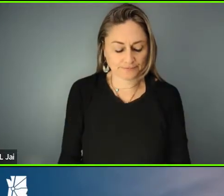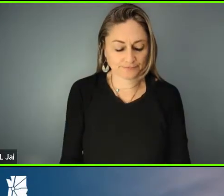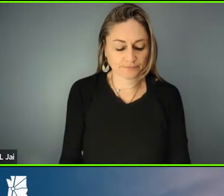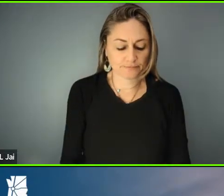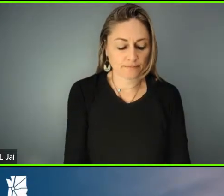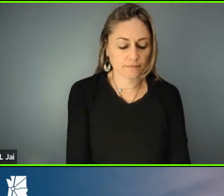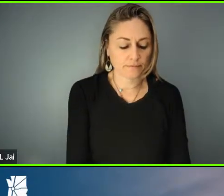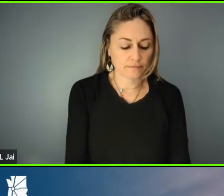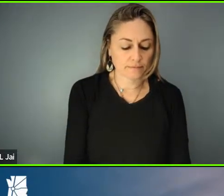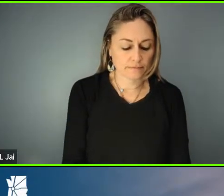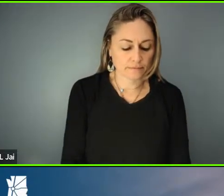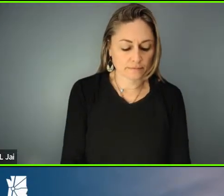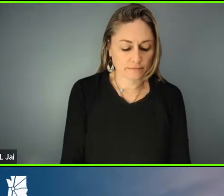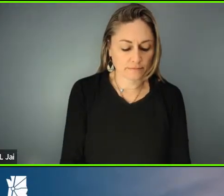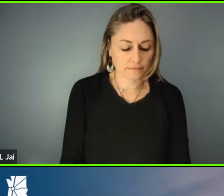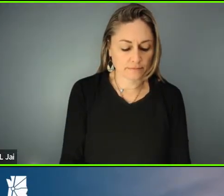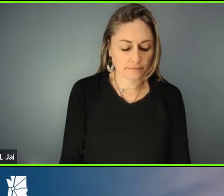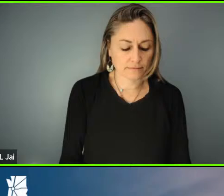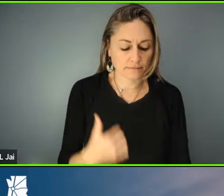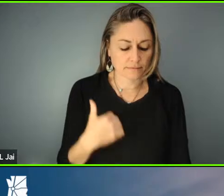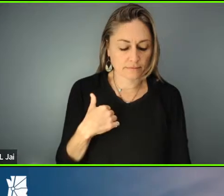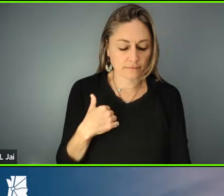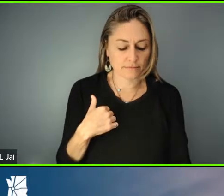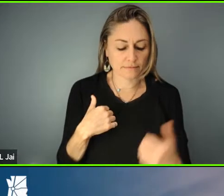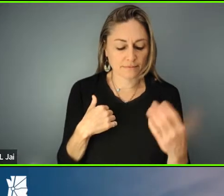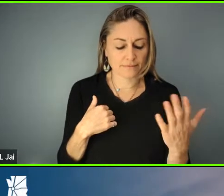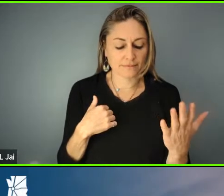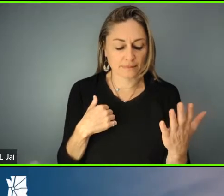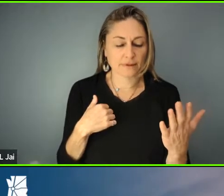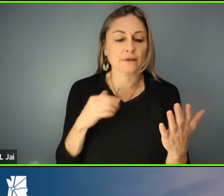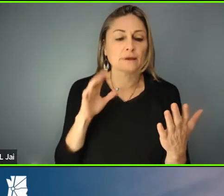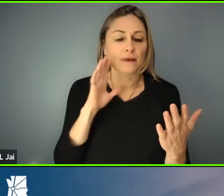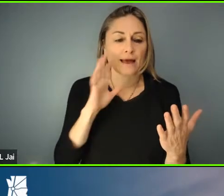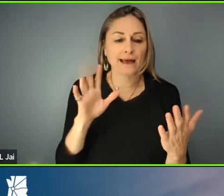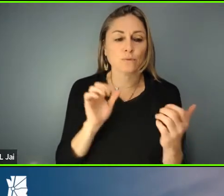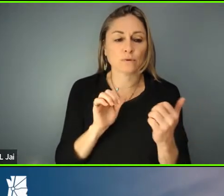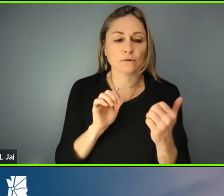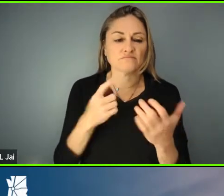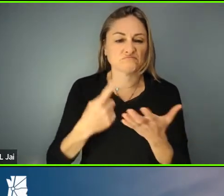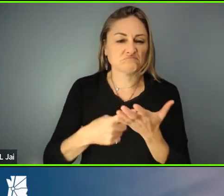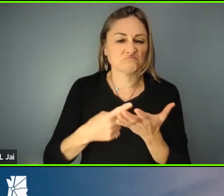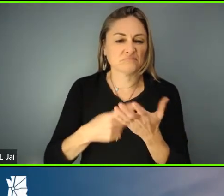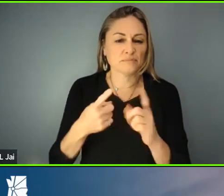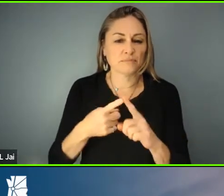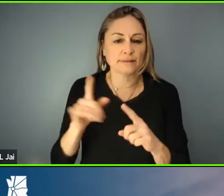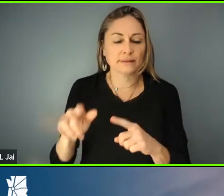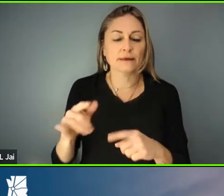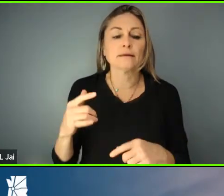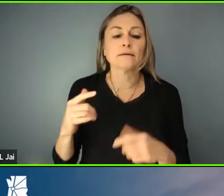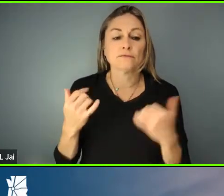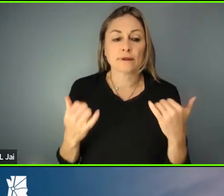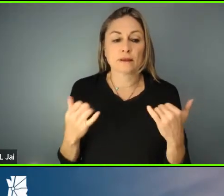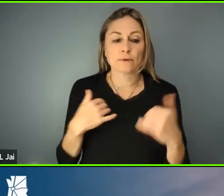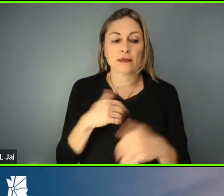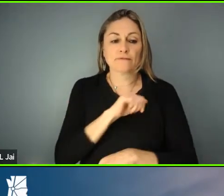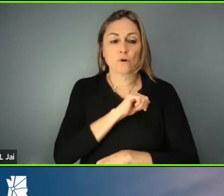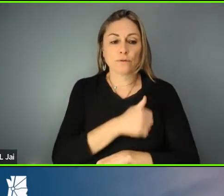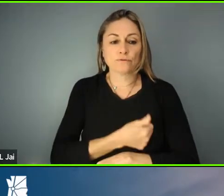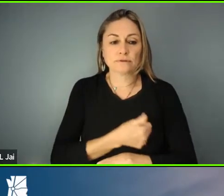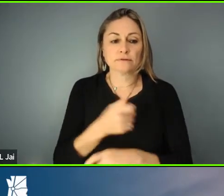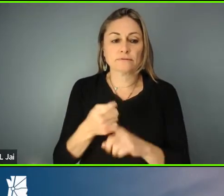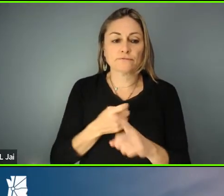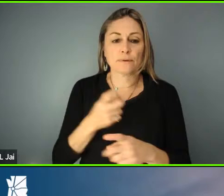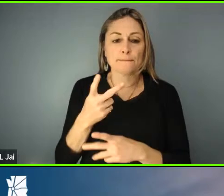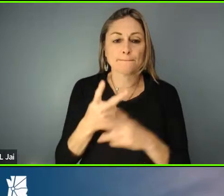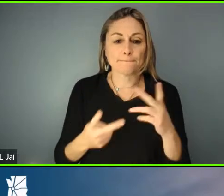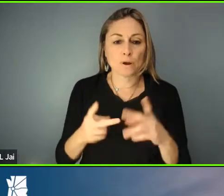So I will tackle that. Currently, we have authorizations from both